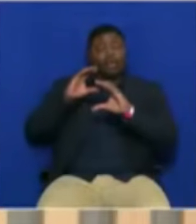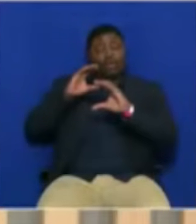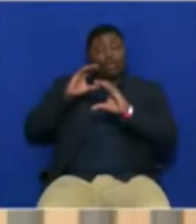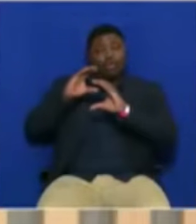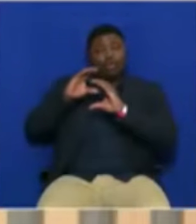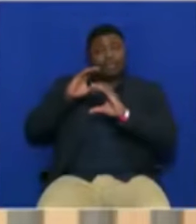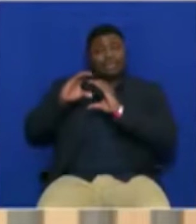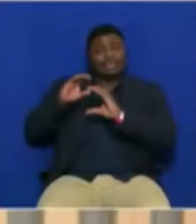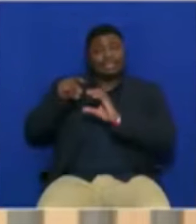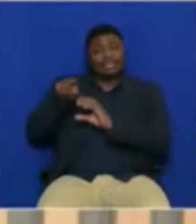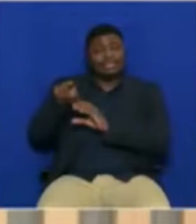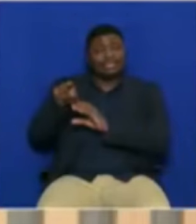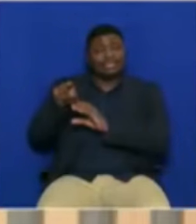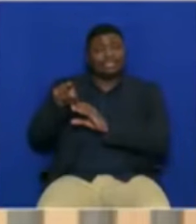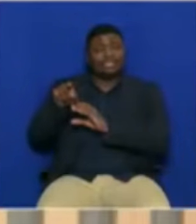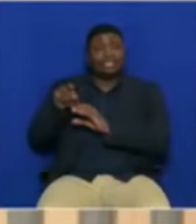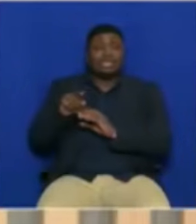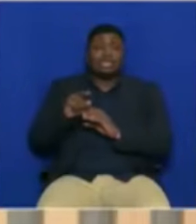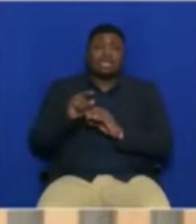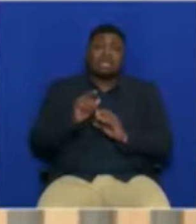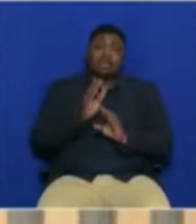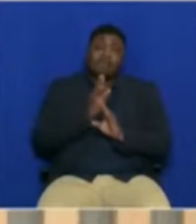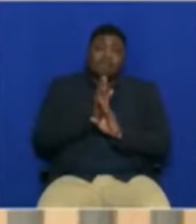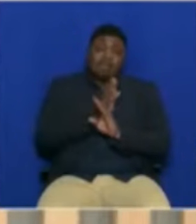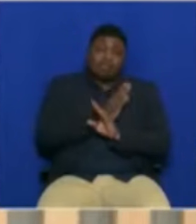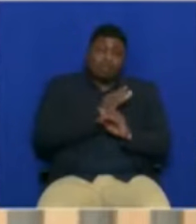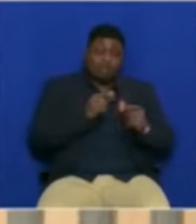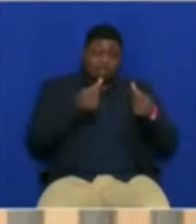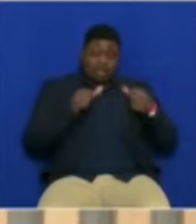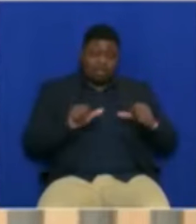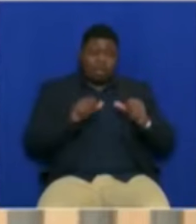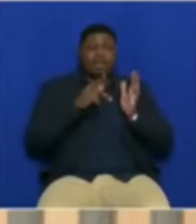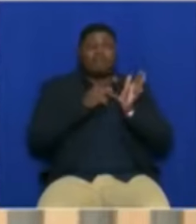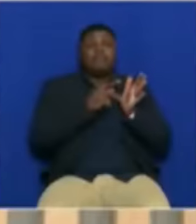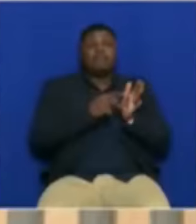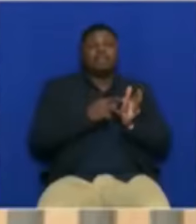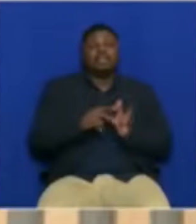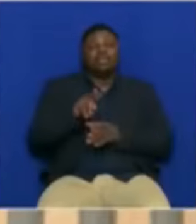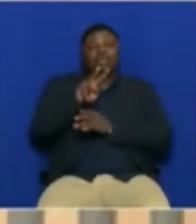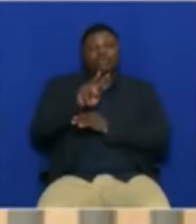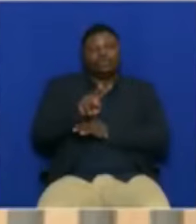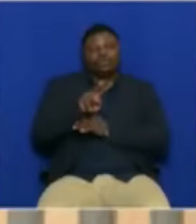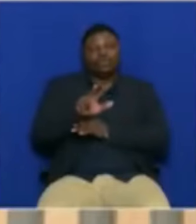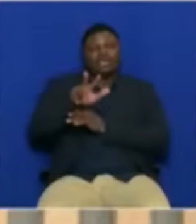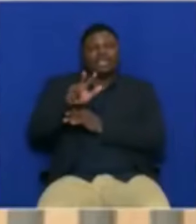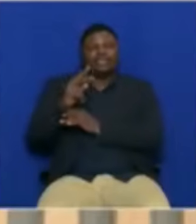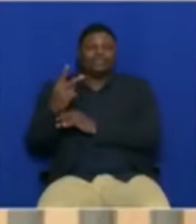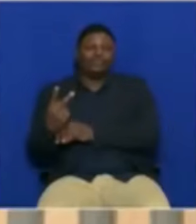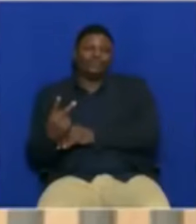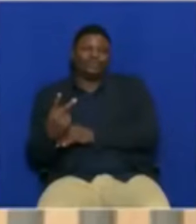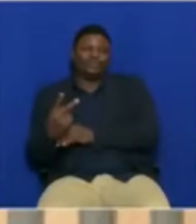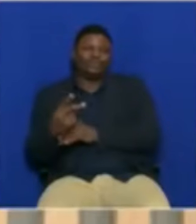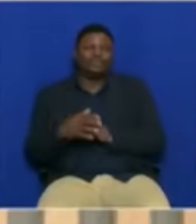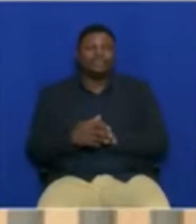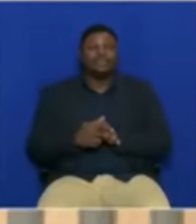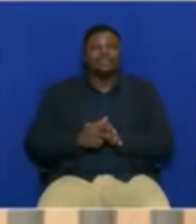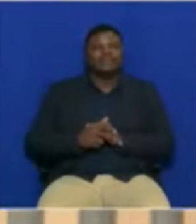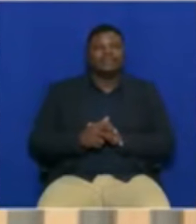before we go overleaf, at the bottom of 282, this person informs,